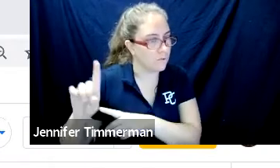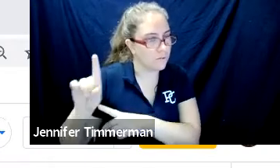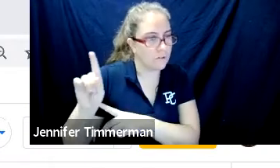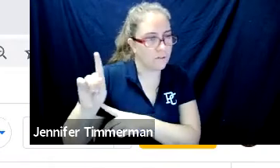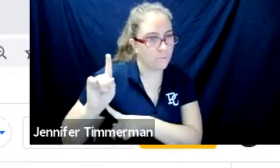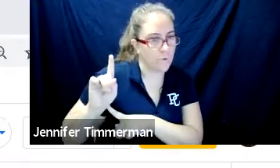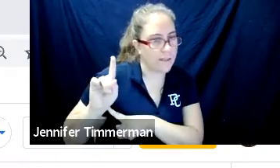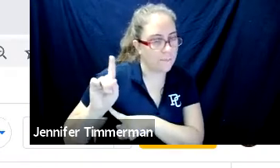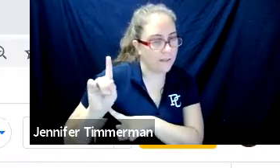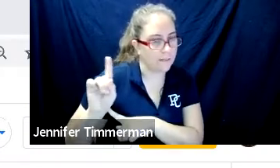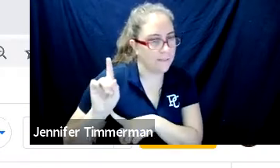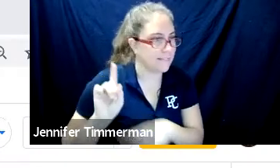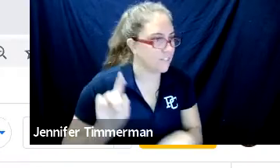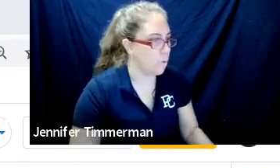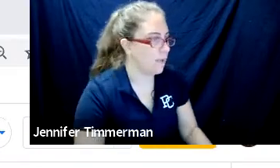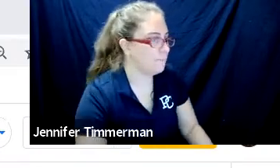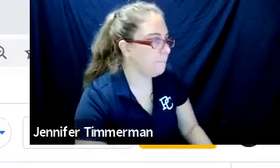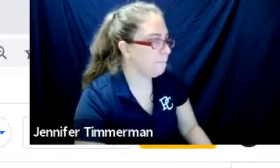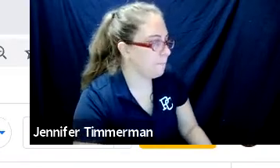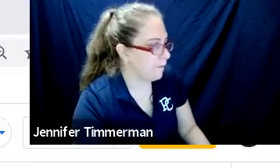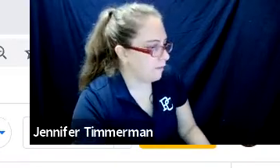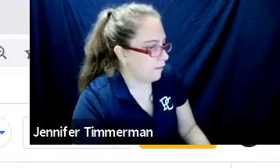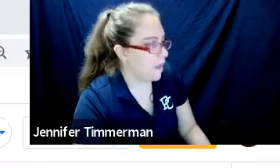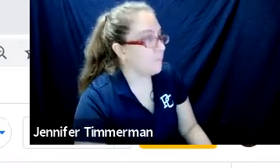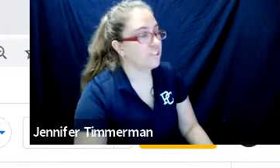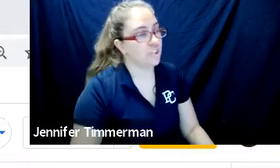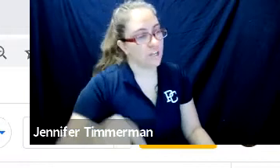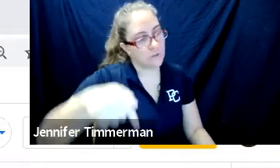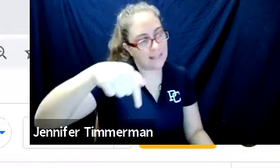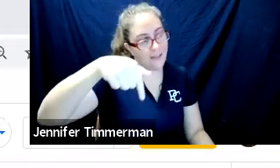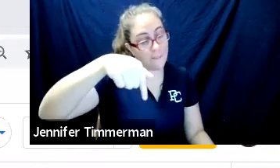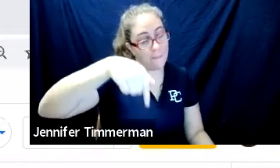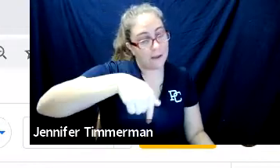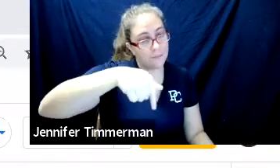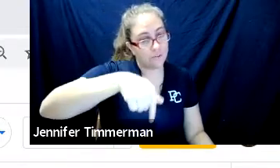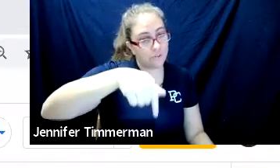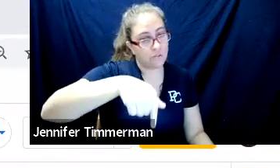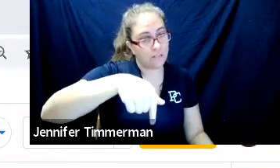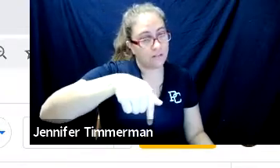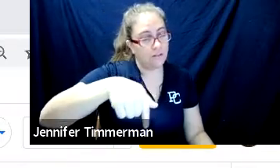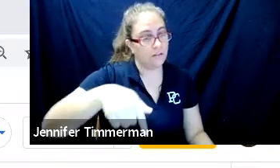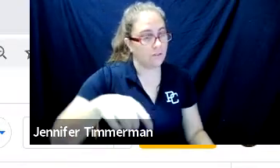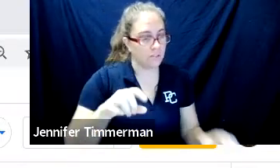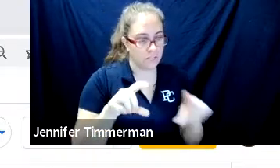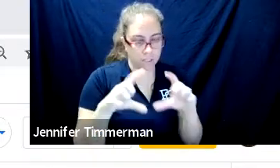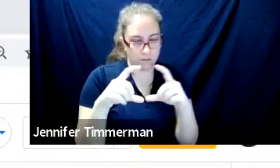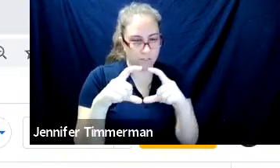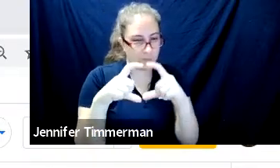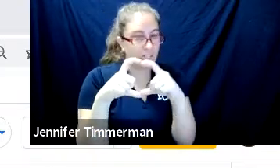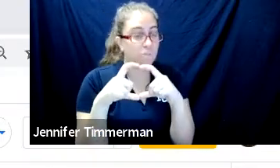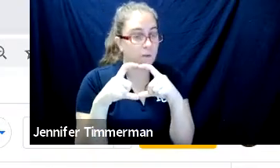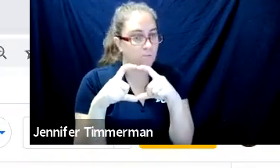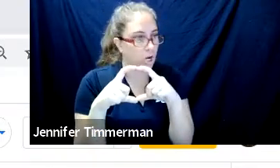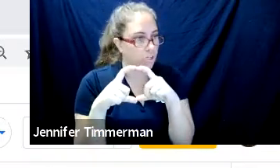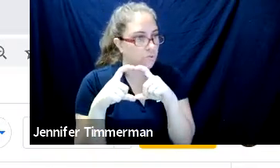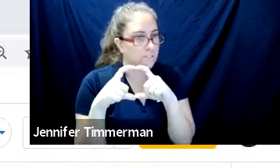little red button that says 1, it's generally at the bottom of your screen. There's like a little